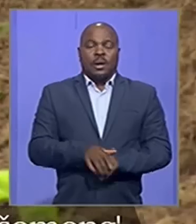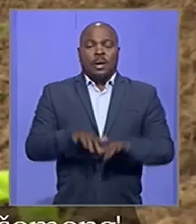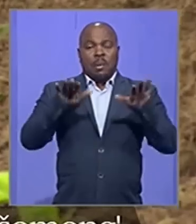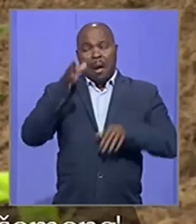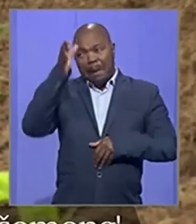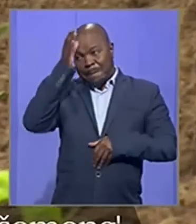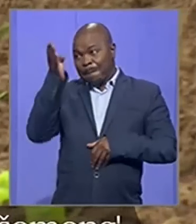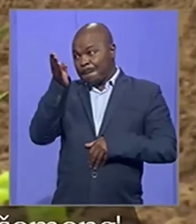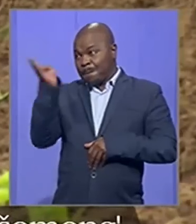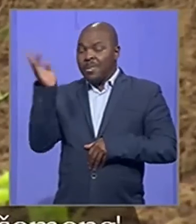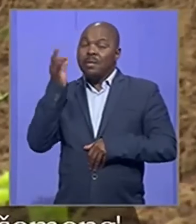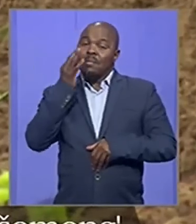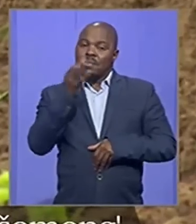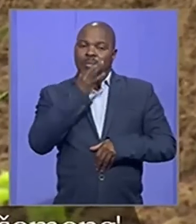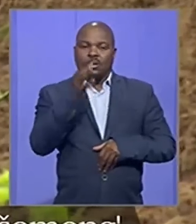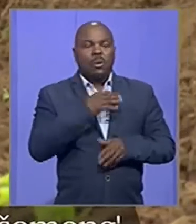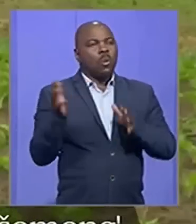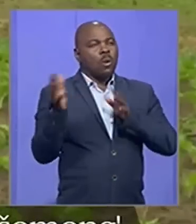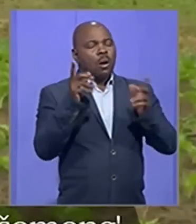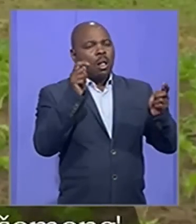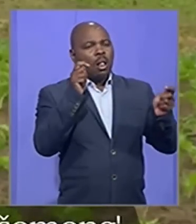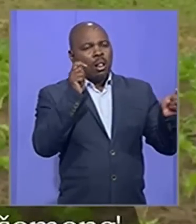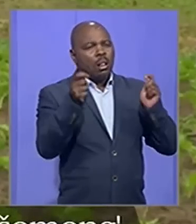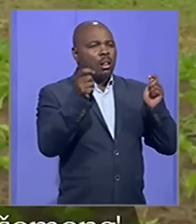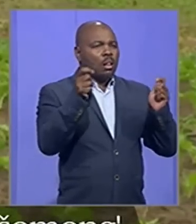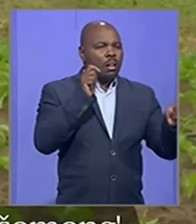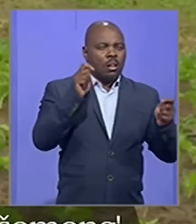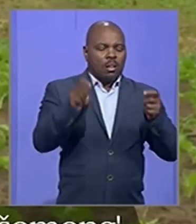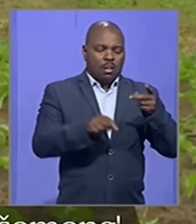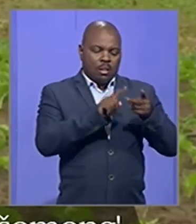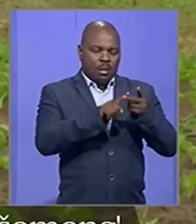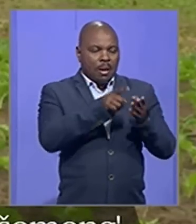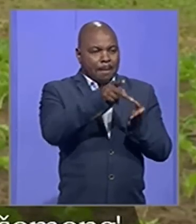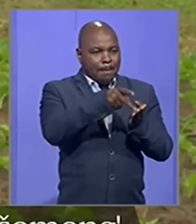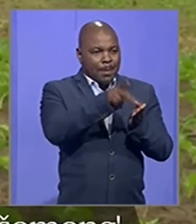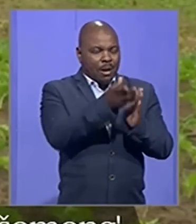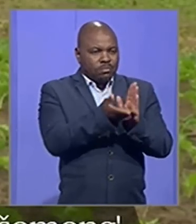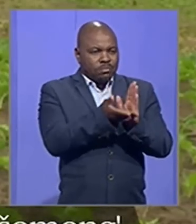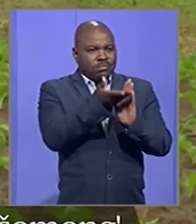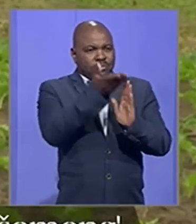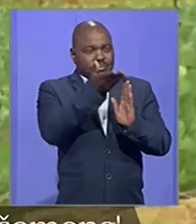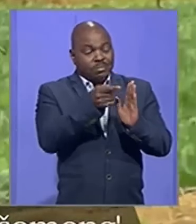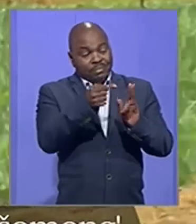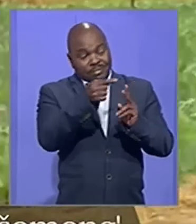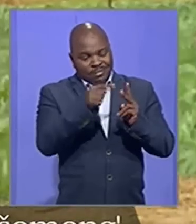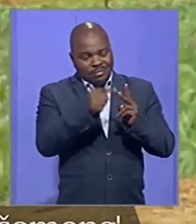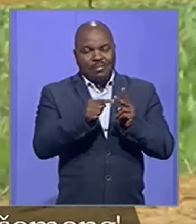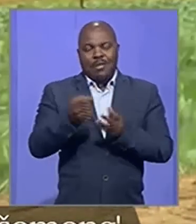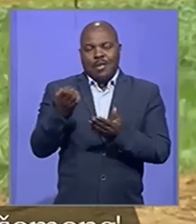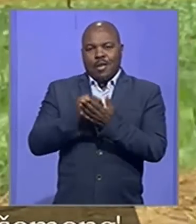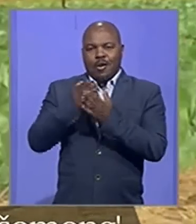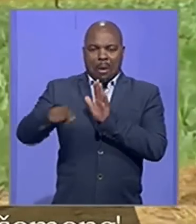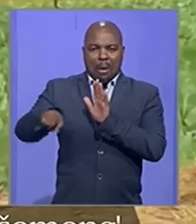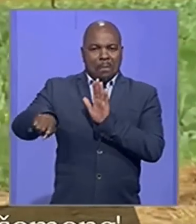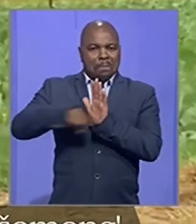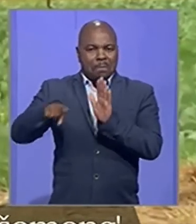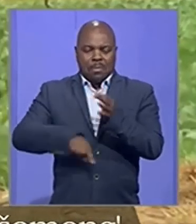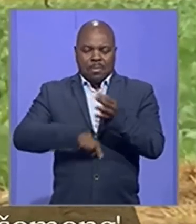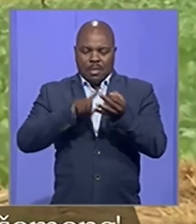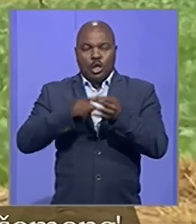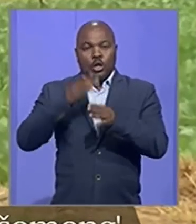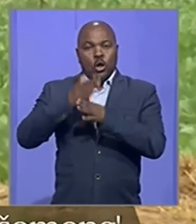Ditsebi di re go fetoga ga maemo a boso le go hlatloga ga ditheko go tšwela pele go ama ikonomi le go hlola tlhaelelo